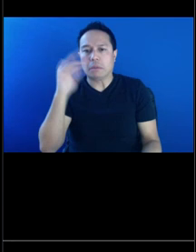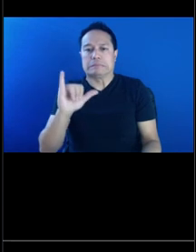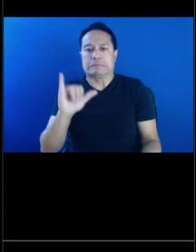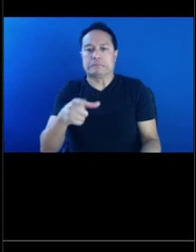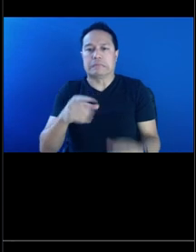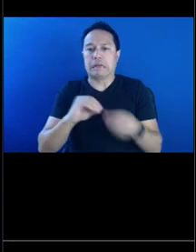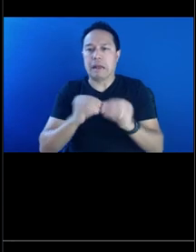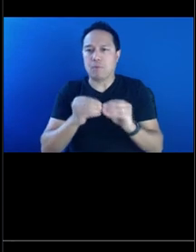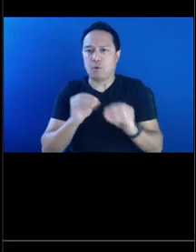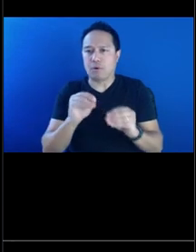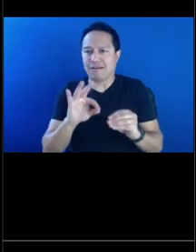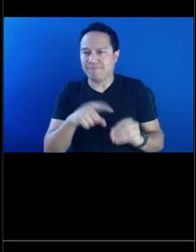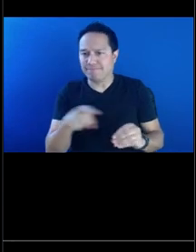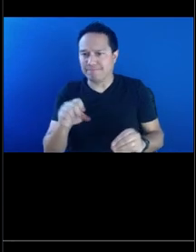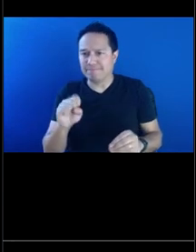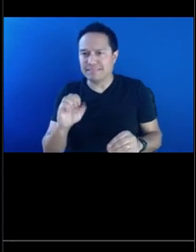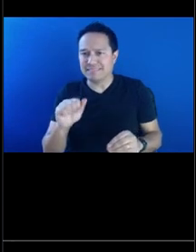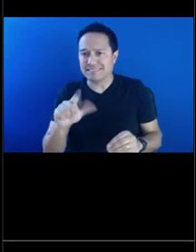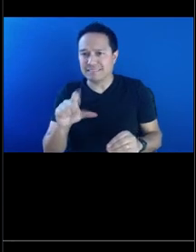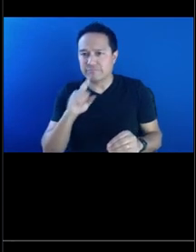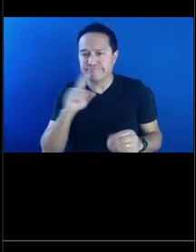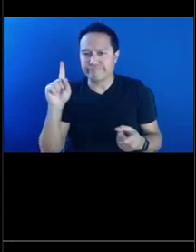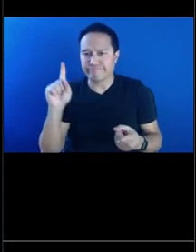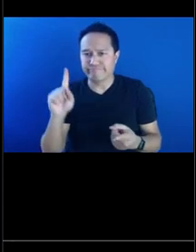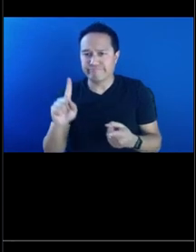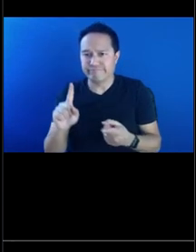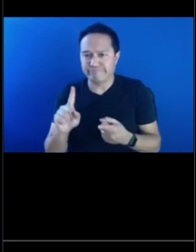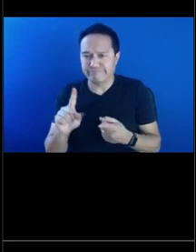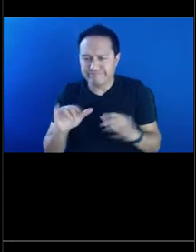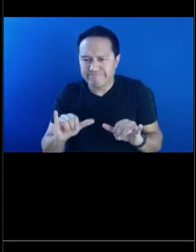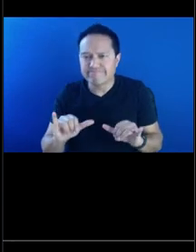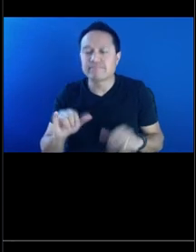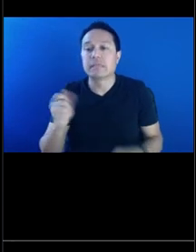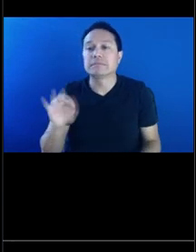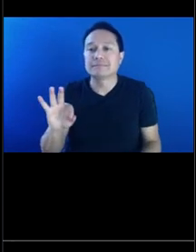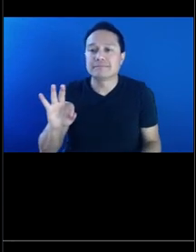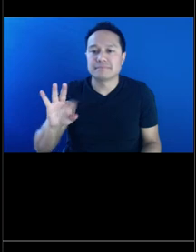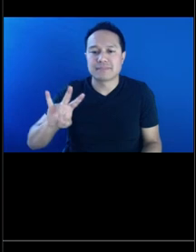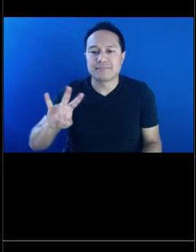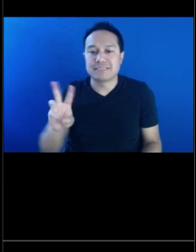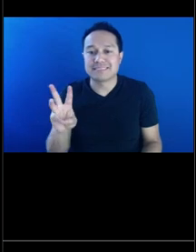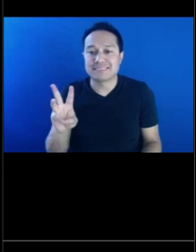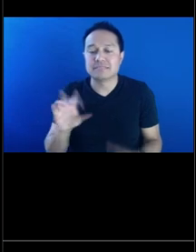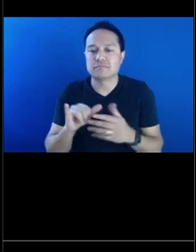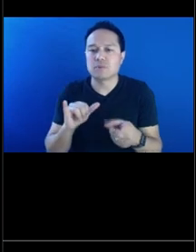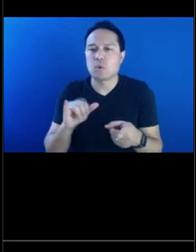In fact, it was going down. And so in 1976, Hawaiian monk seals were one of the first